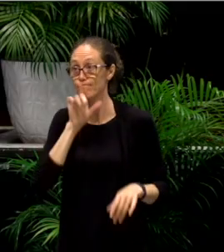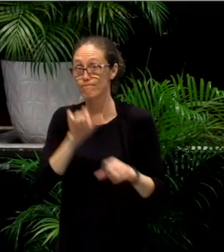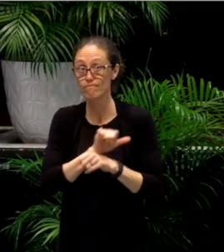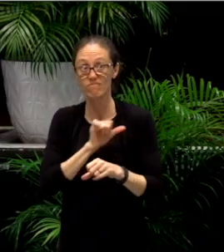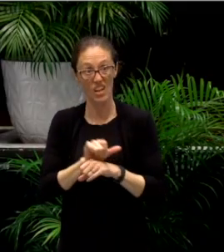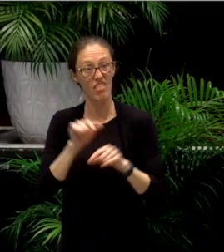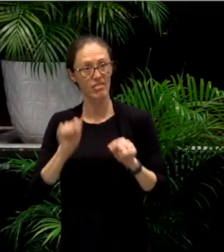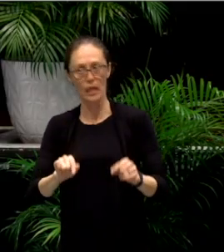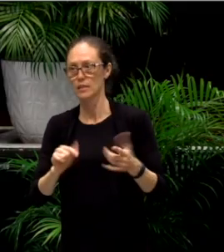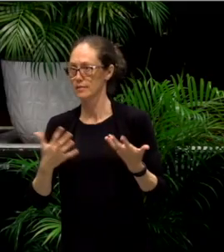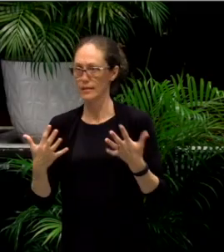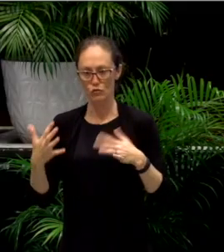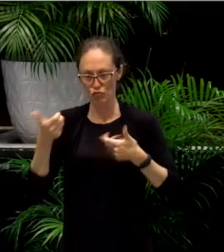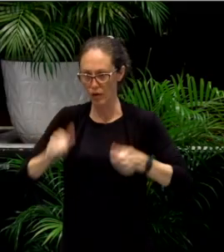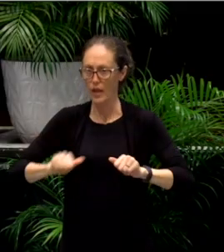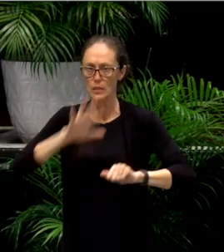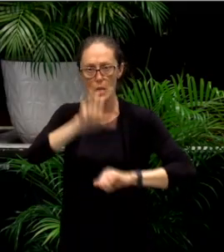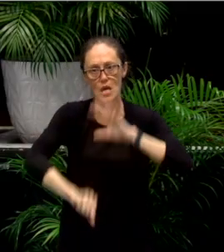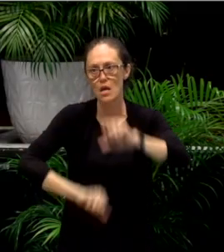way of life that